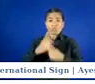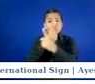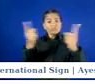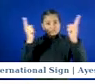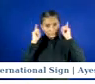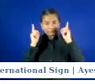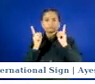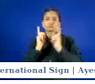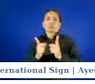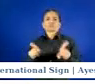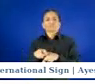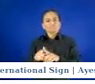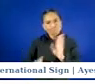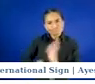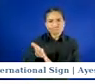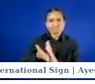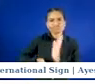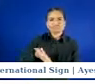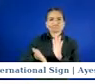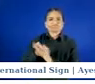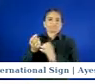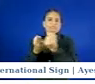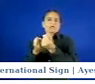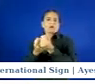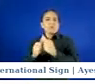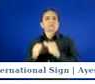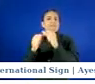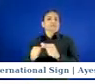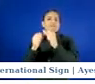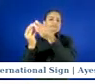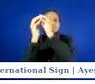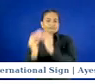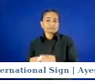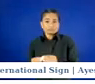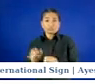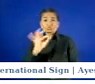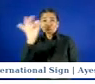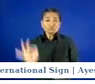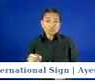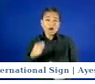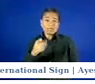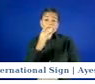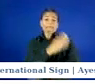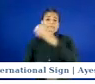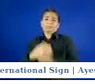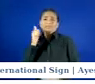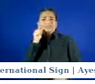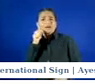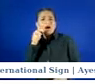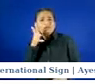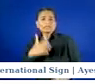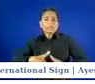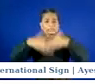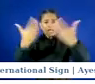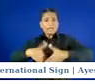every day. And then the process really could be quite expensive, and you must have a good plan to ensure that disability cards